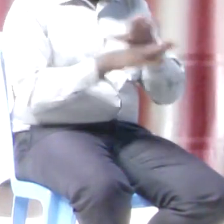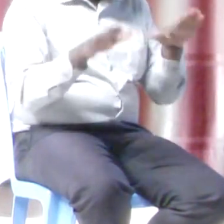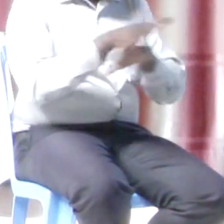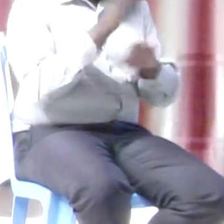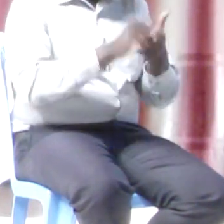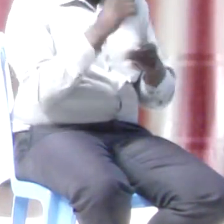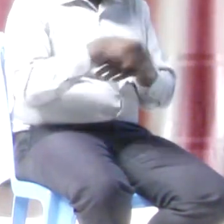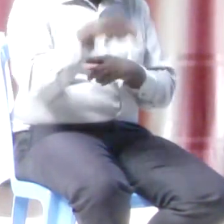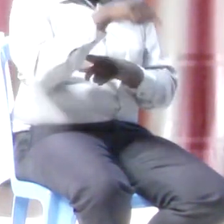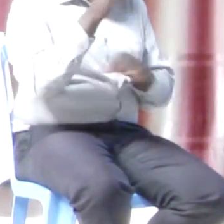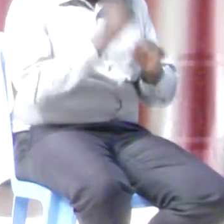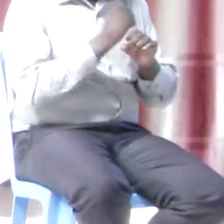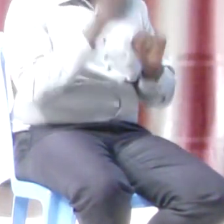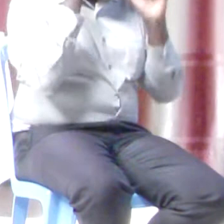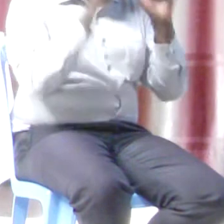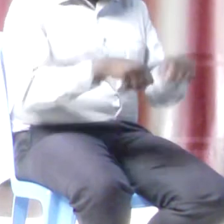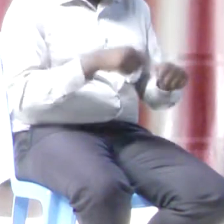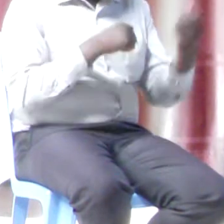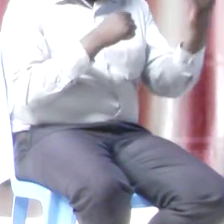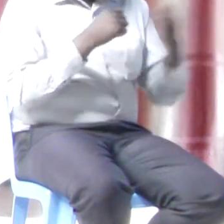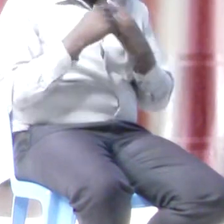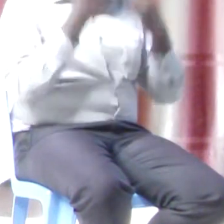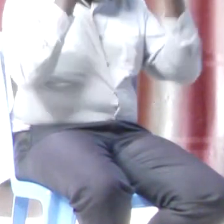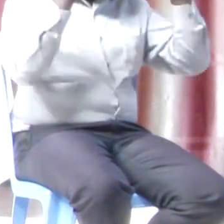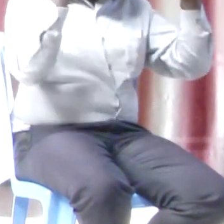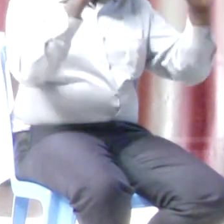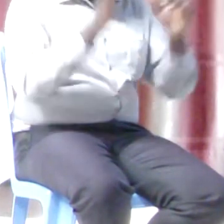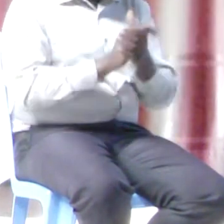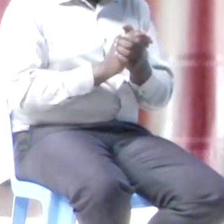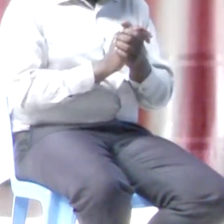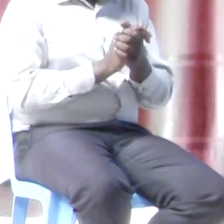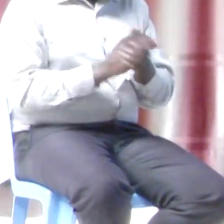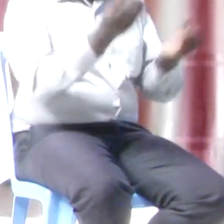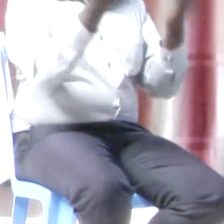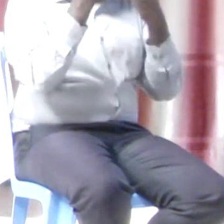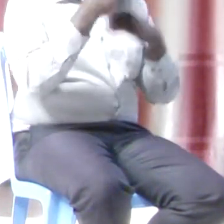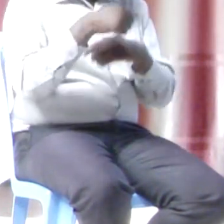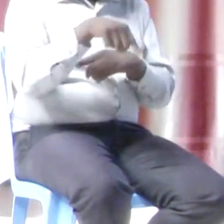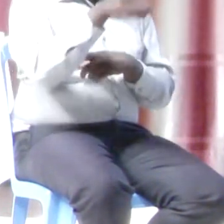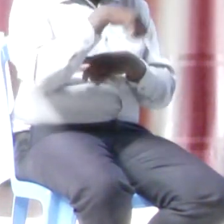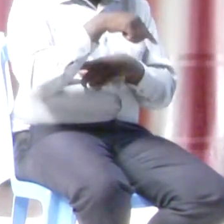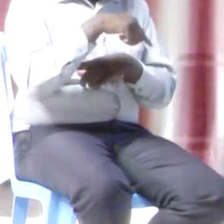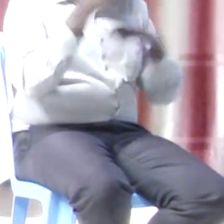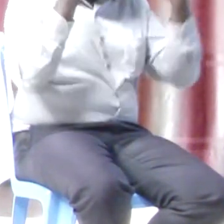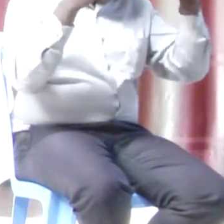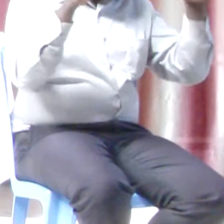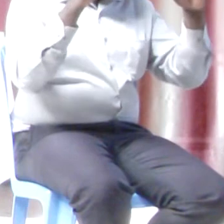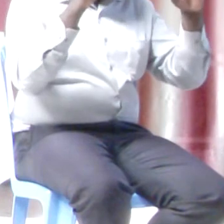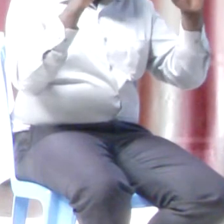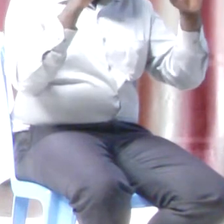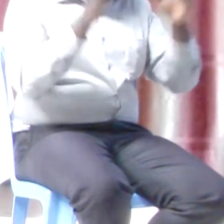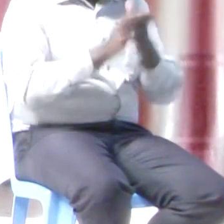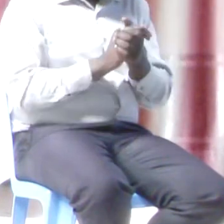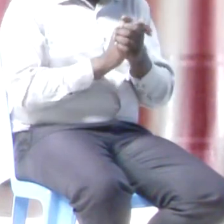do may come to a success. Give us prosperity because your prosperity is a guarantee.